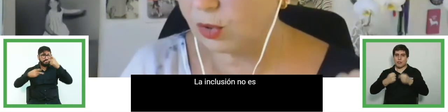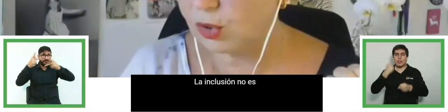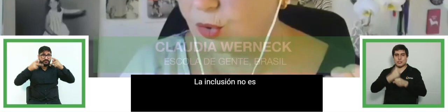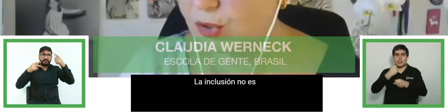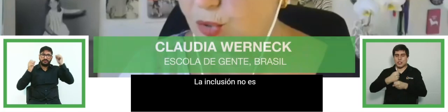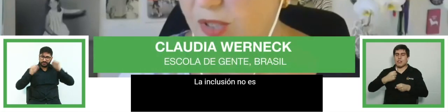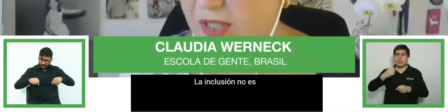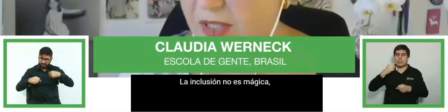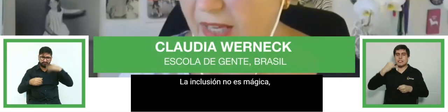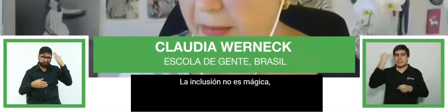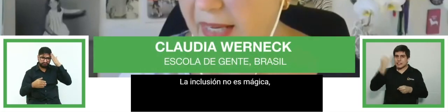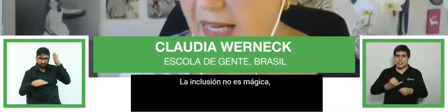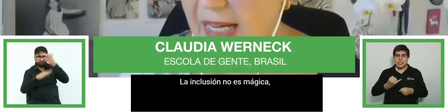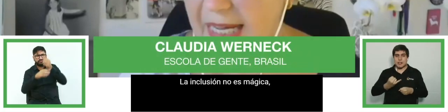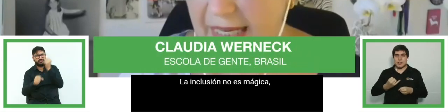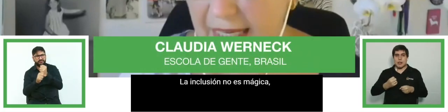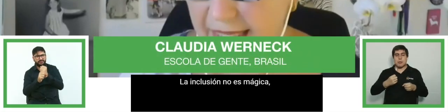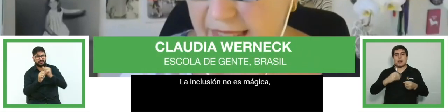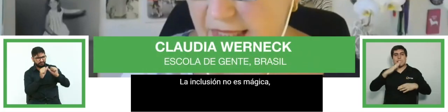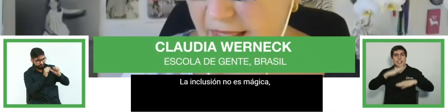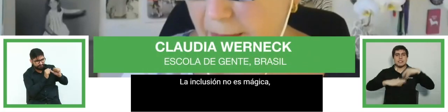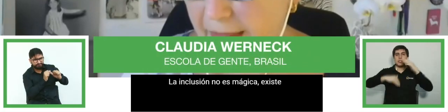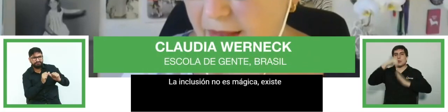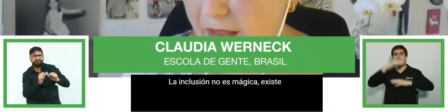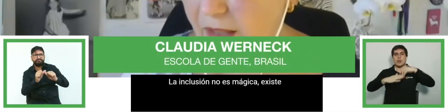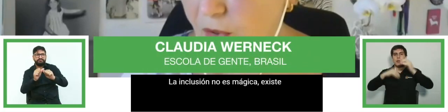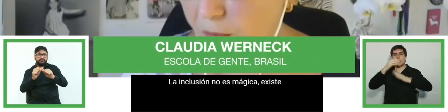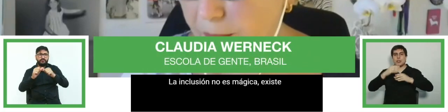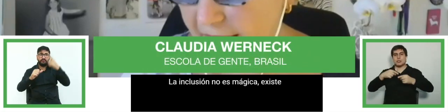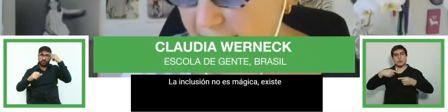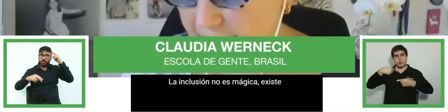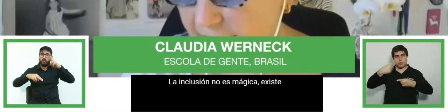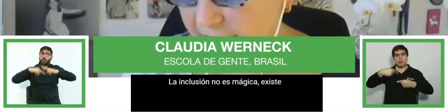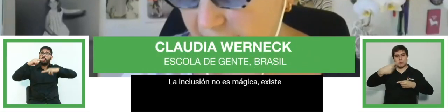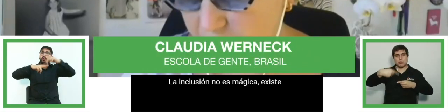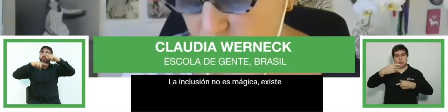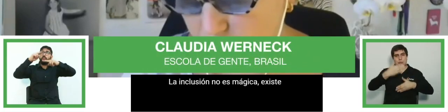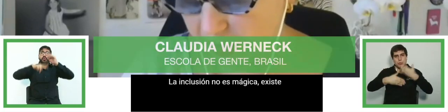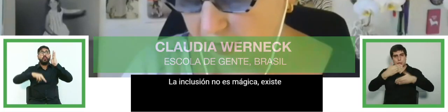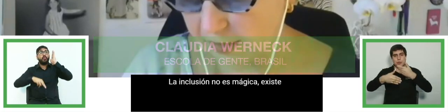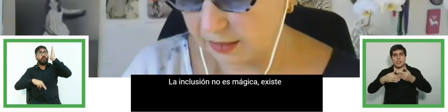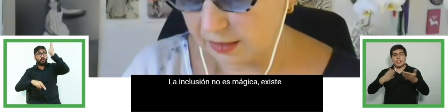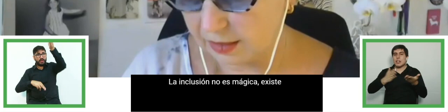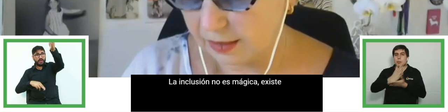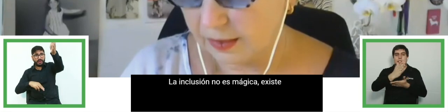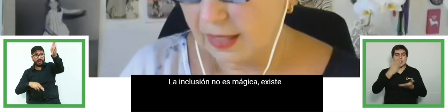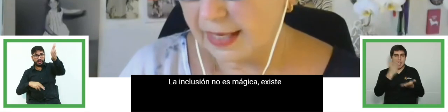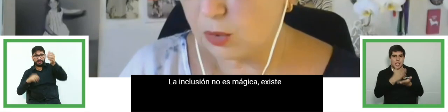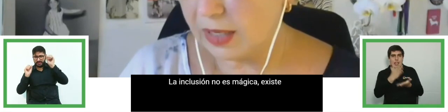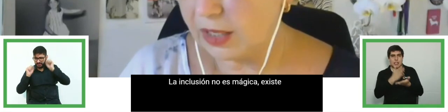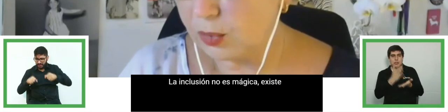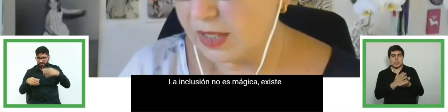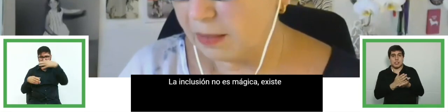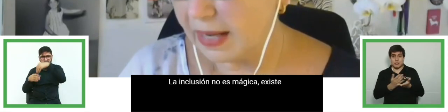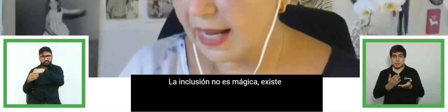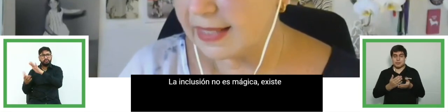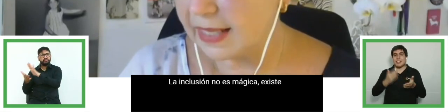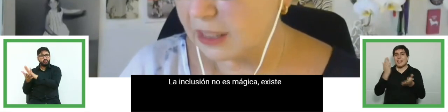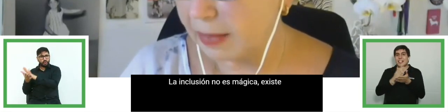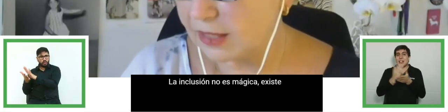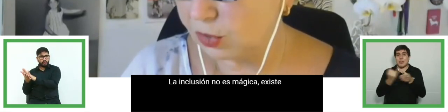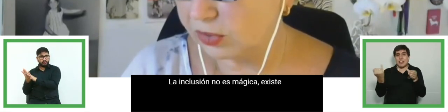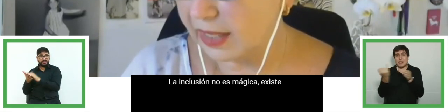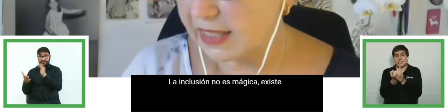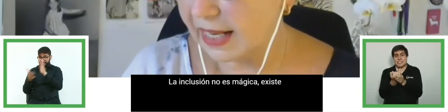that necessarily starts at school. Inclusive schools is the space where generations will meet